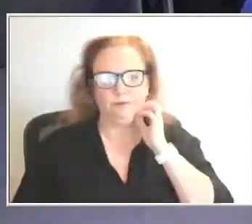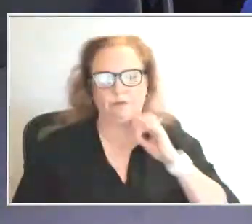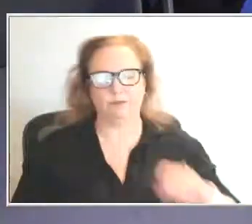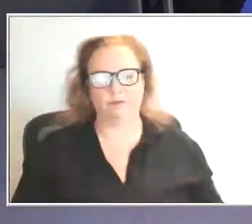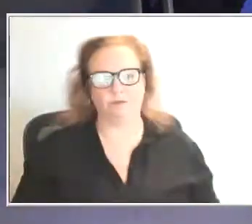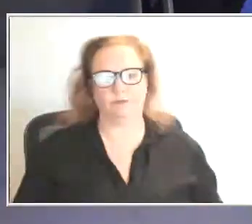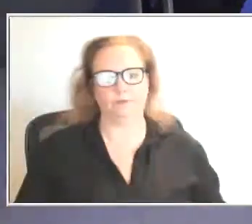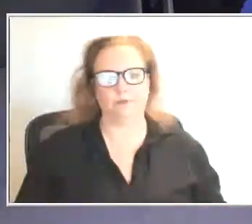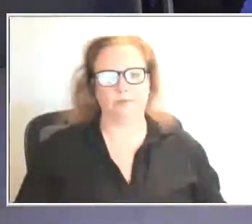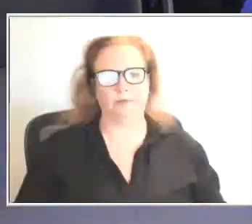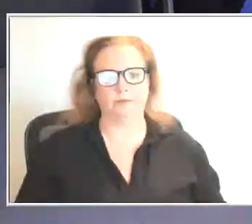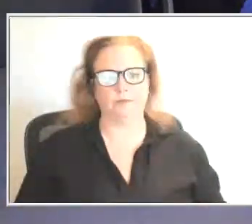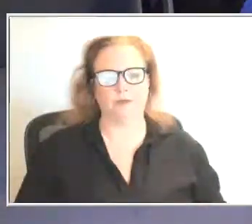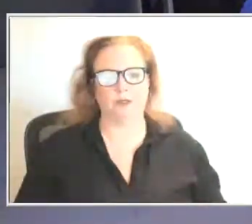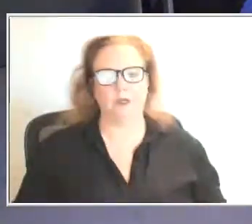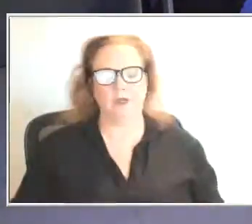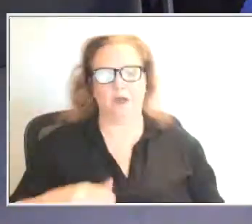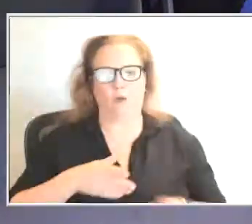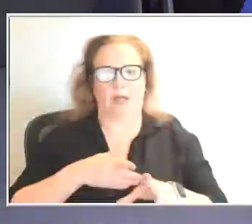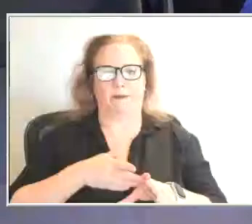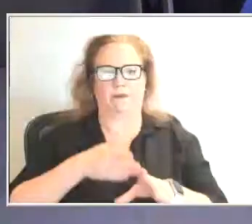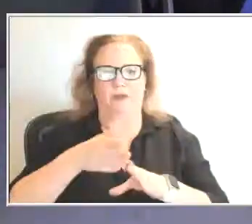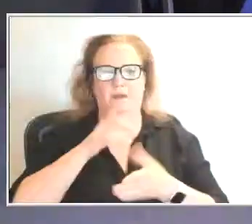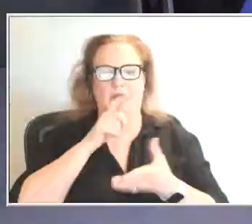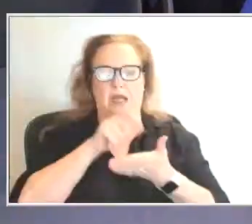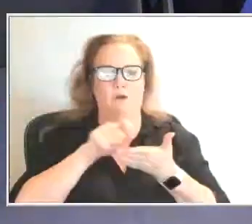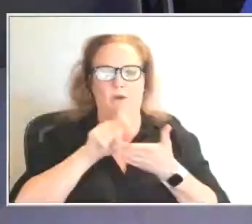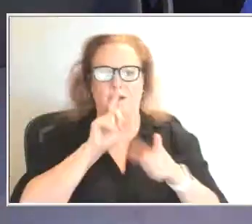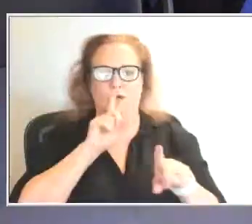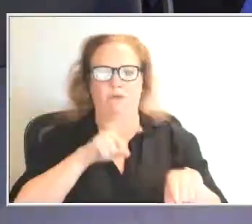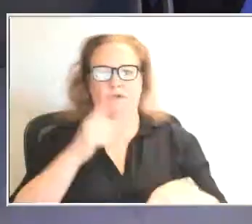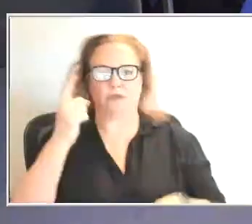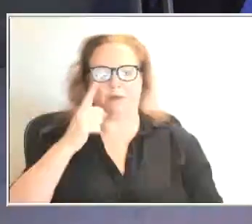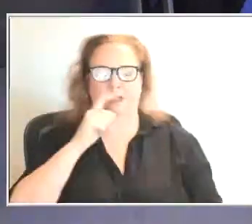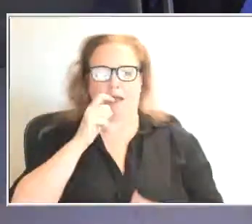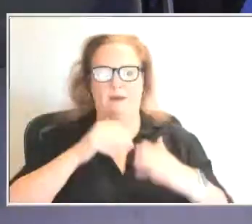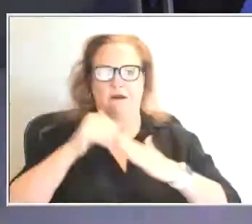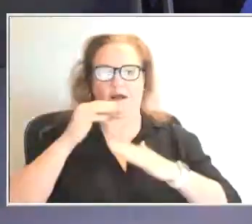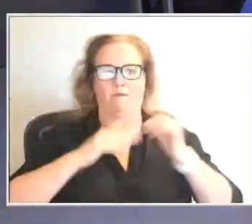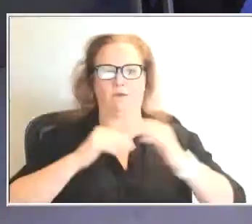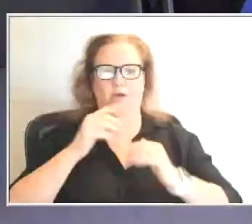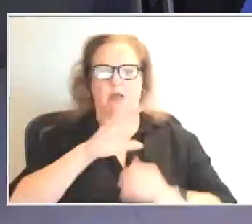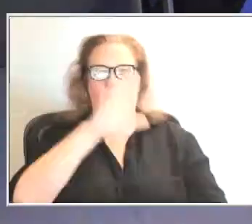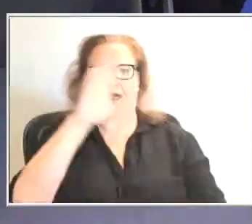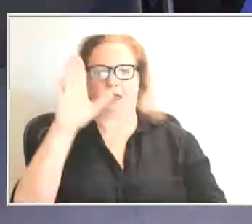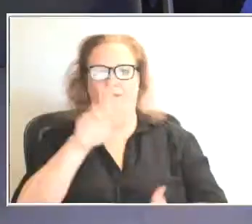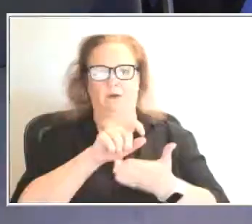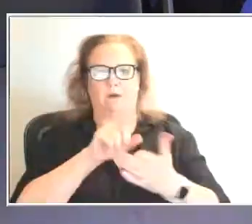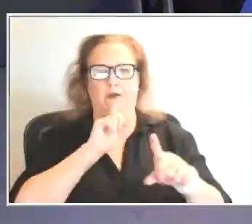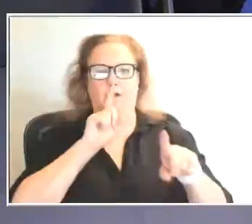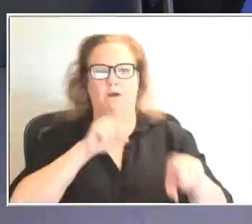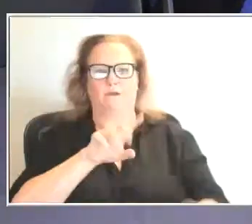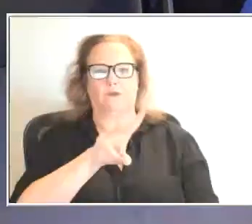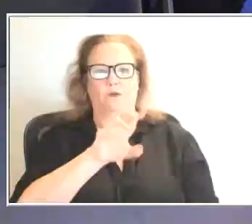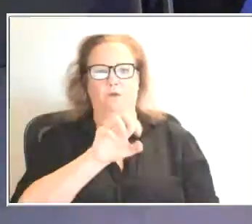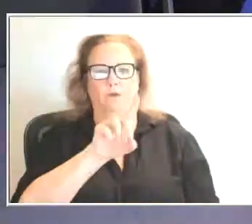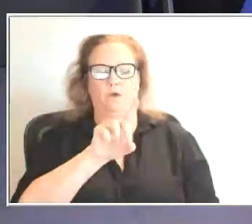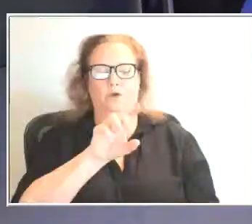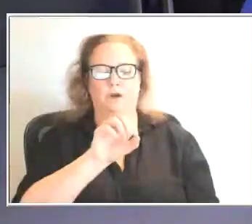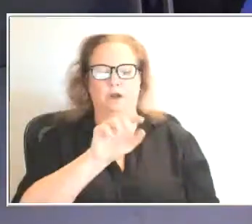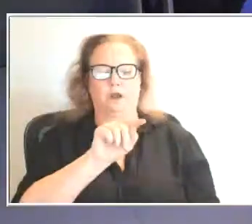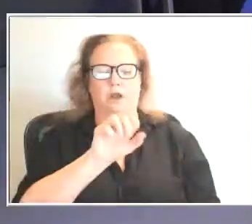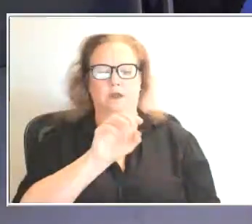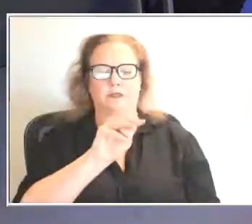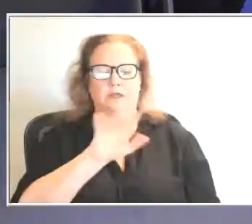when I'm in a field, I don't write orders for something that I'm not comfortable with. I could never write the orders for wound and ostomy care. Yeah. So I'm